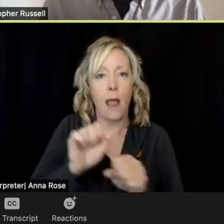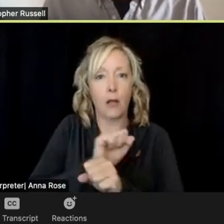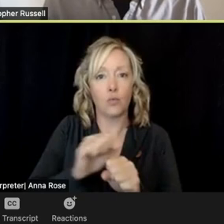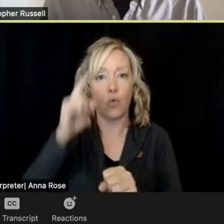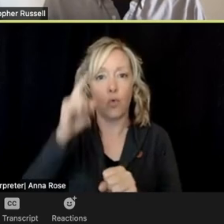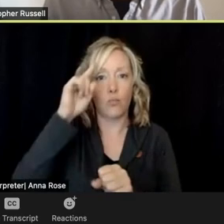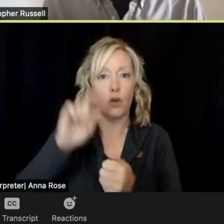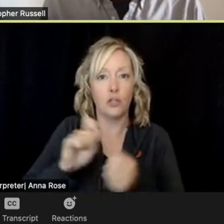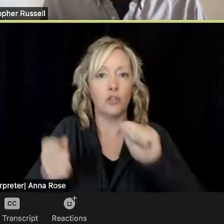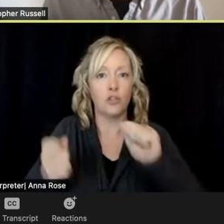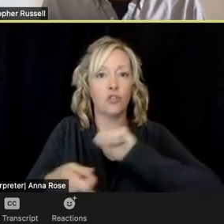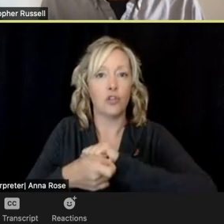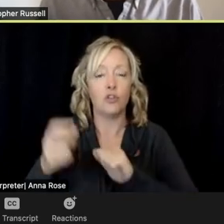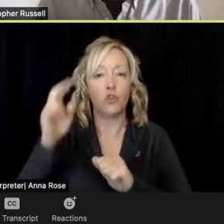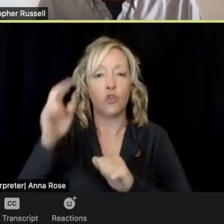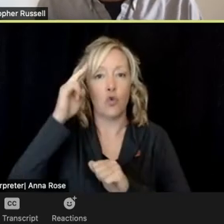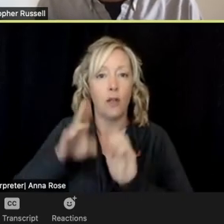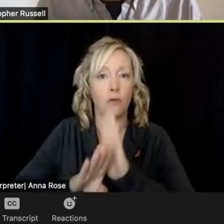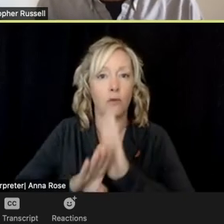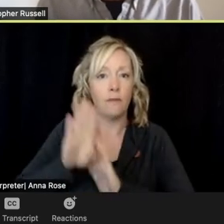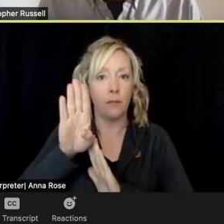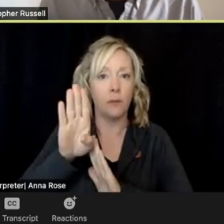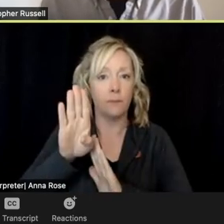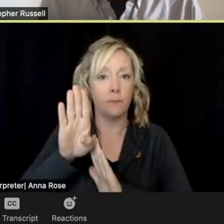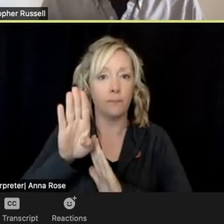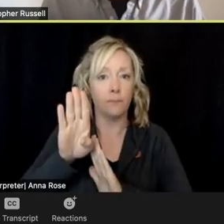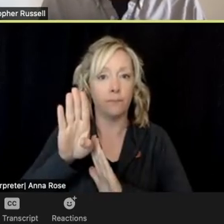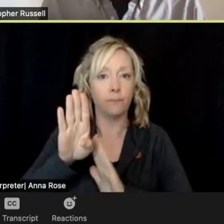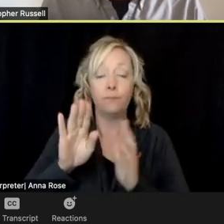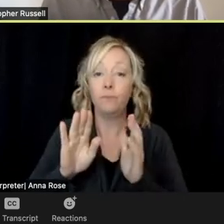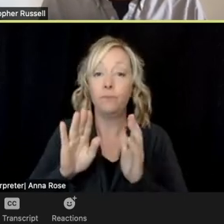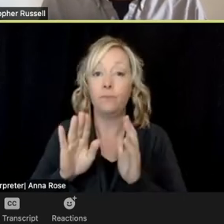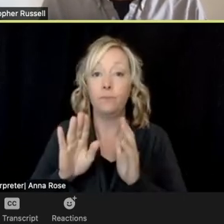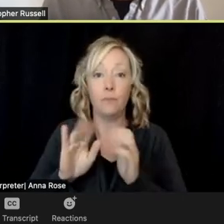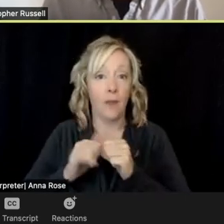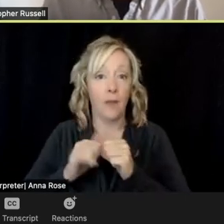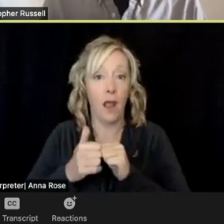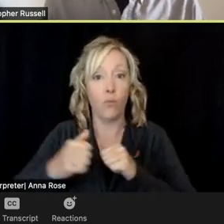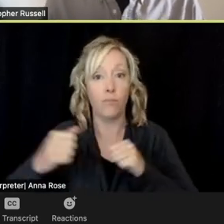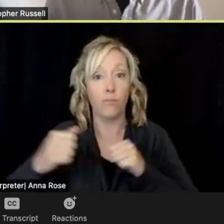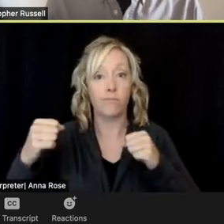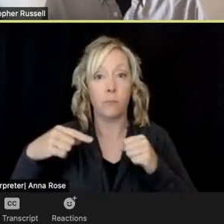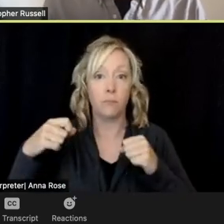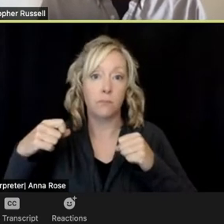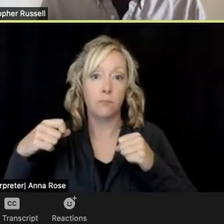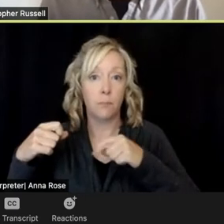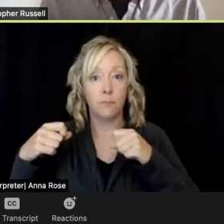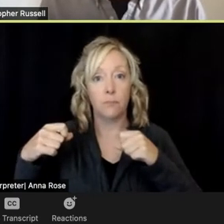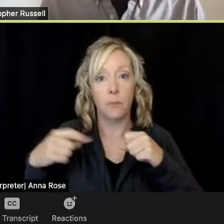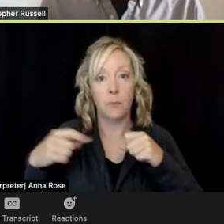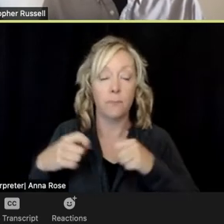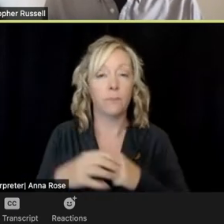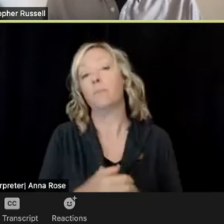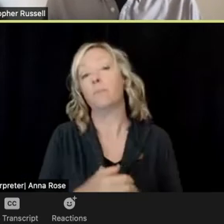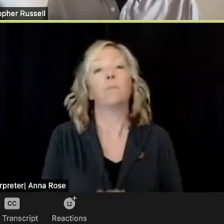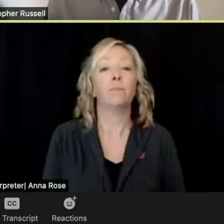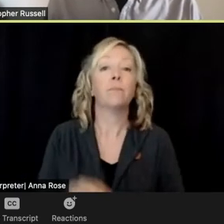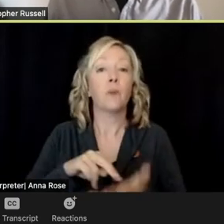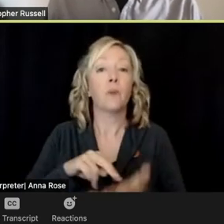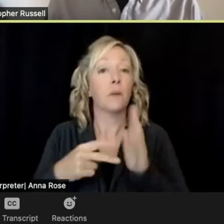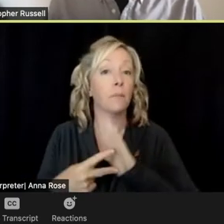development, and strengthening of pathways by being used. That's why whenever we're working